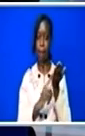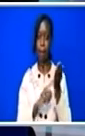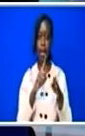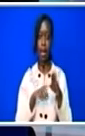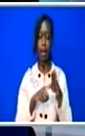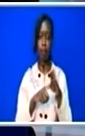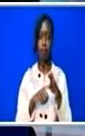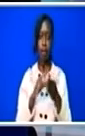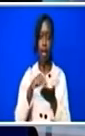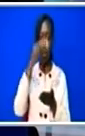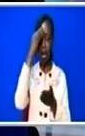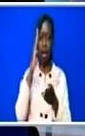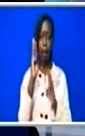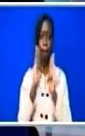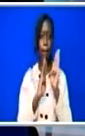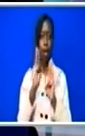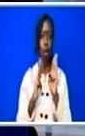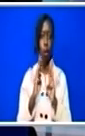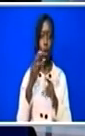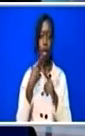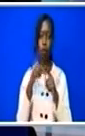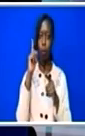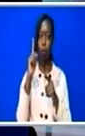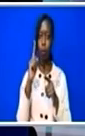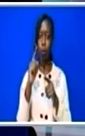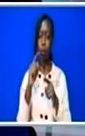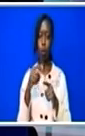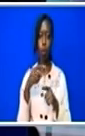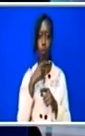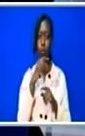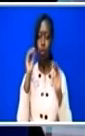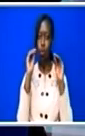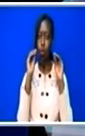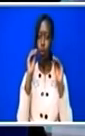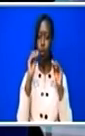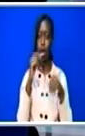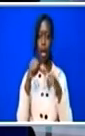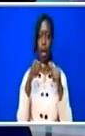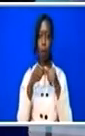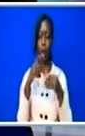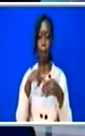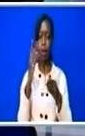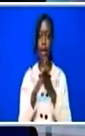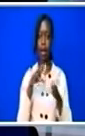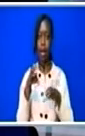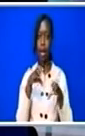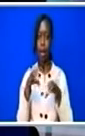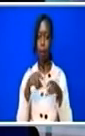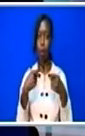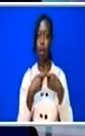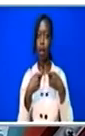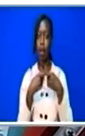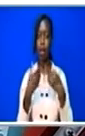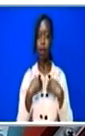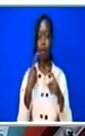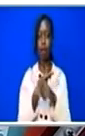that we have plant and animal cells. They have different structures, okay? One of the structure